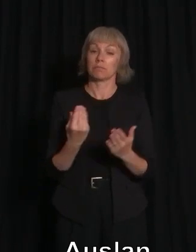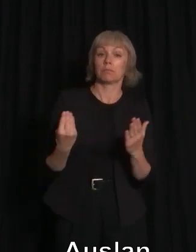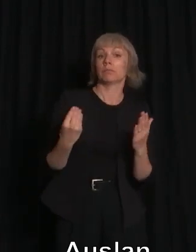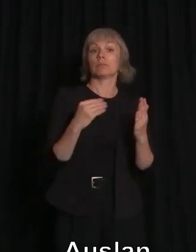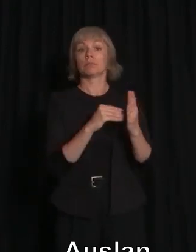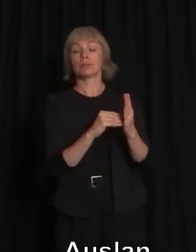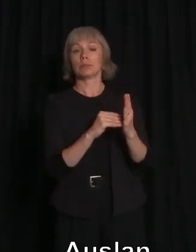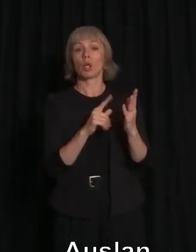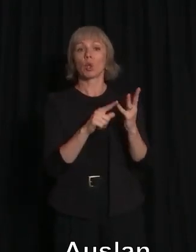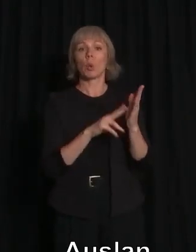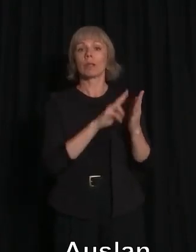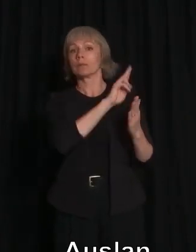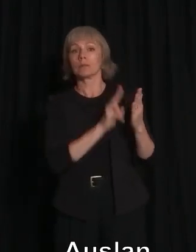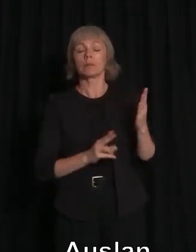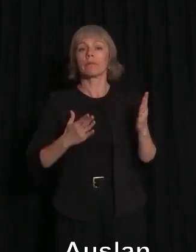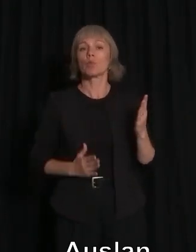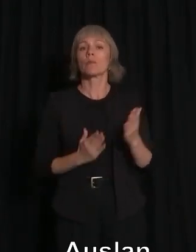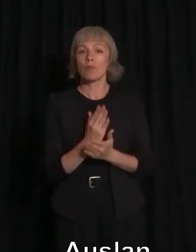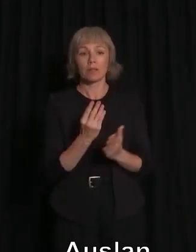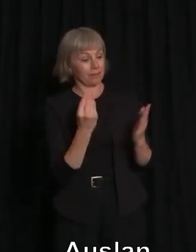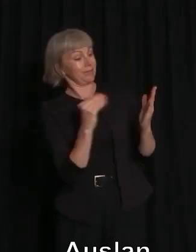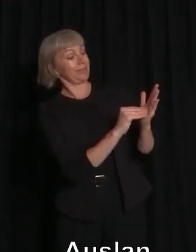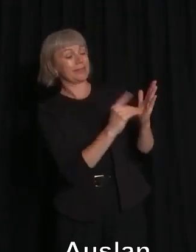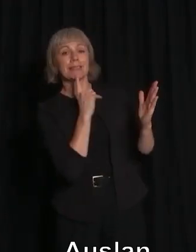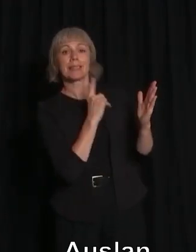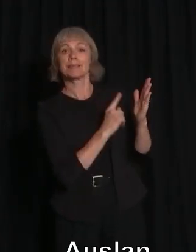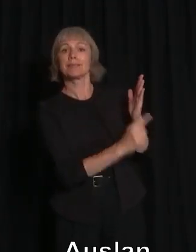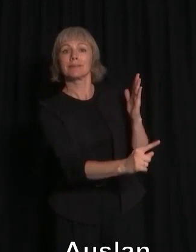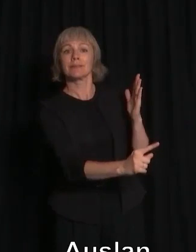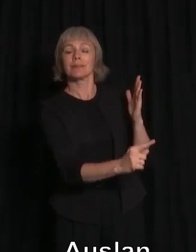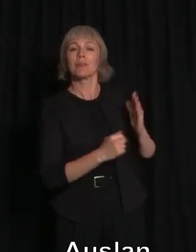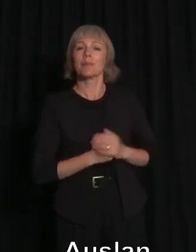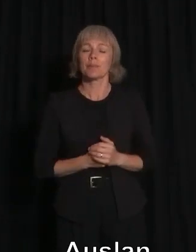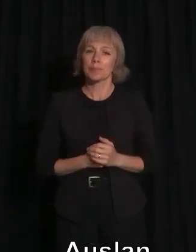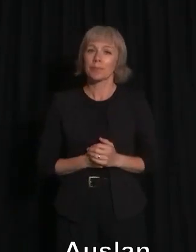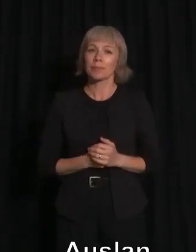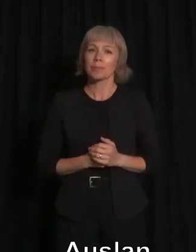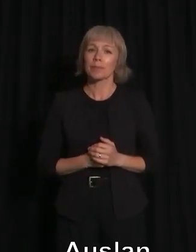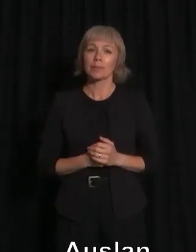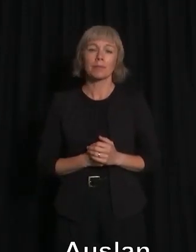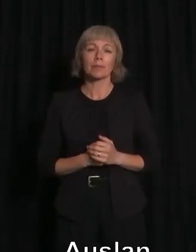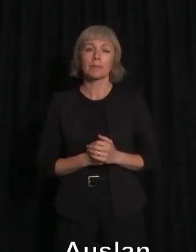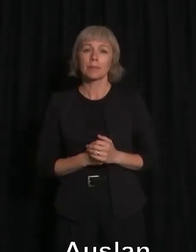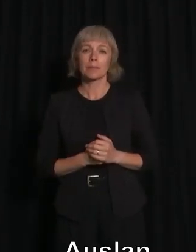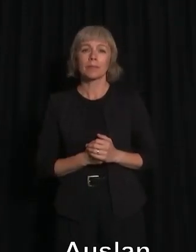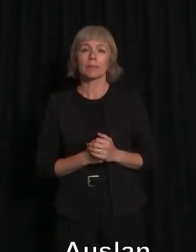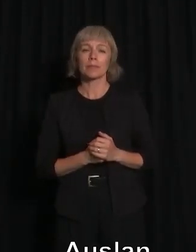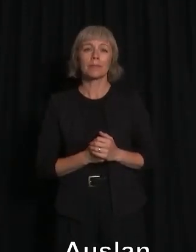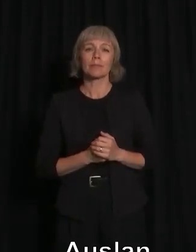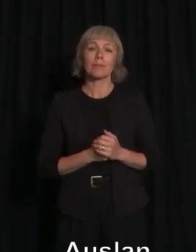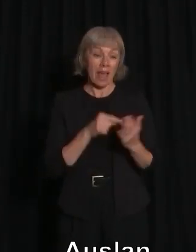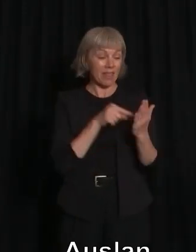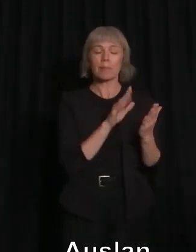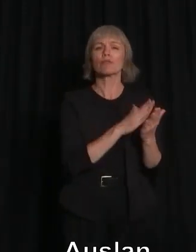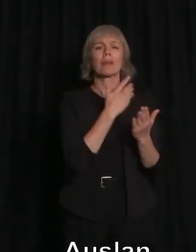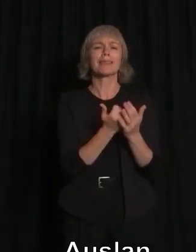Human Rights, these diminutive 28 characters in the English language and their correlative in myriad languages around the